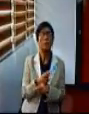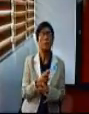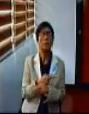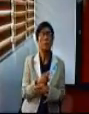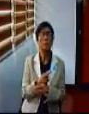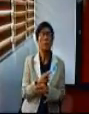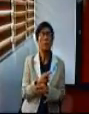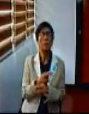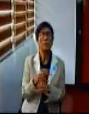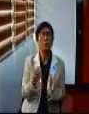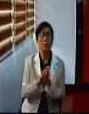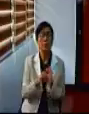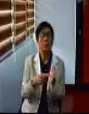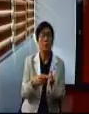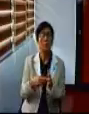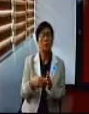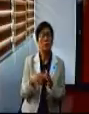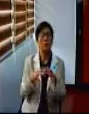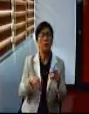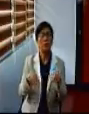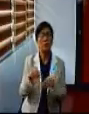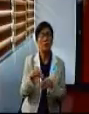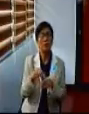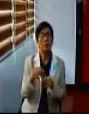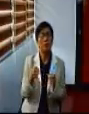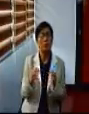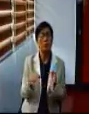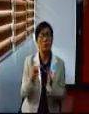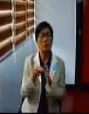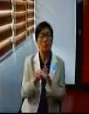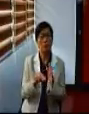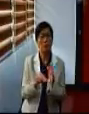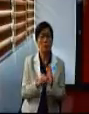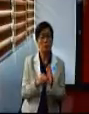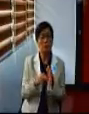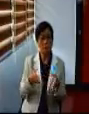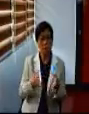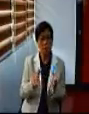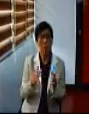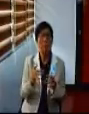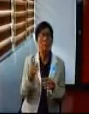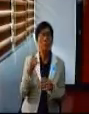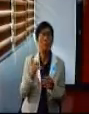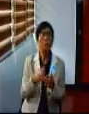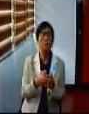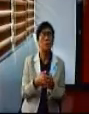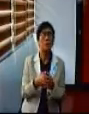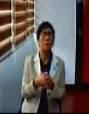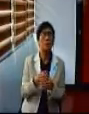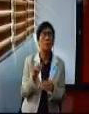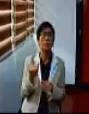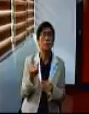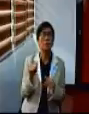requests for compensation if the mandate allows for it. So yes, NHRIs can actually undertake some of